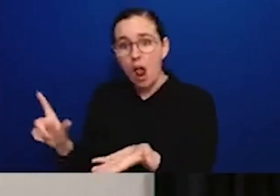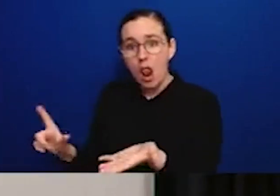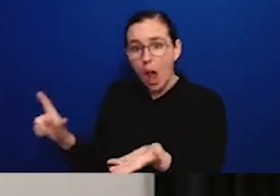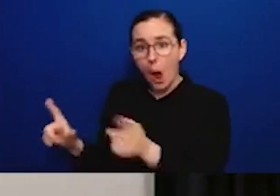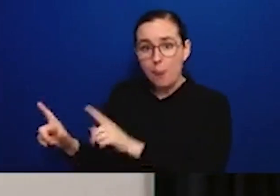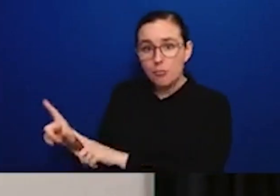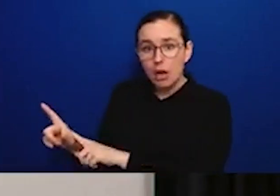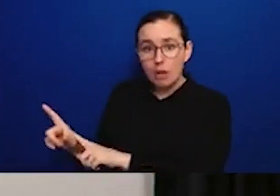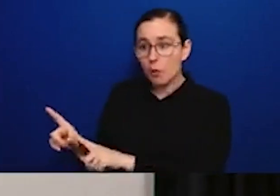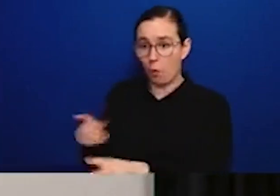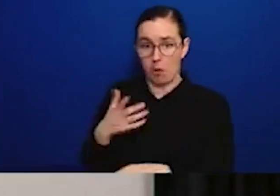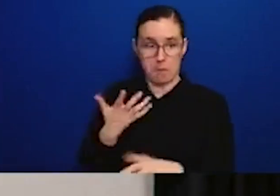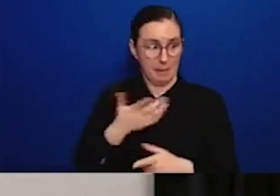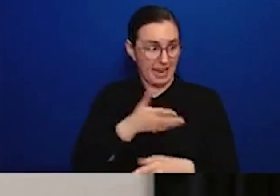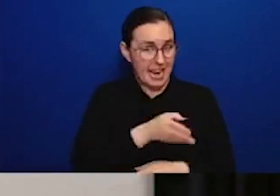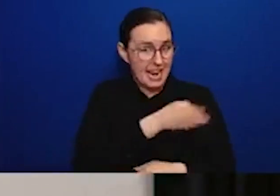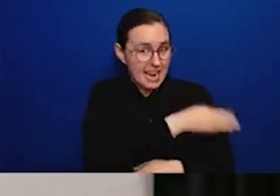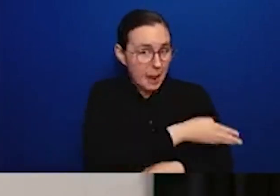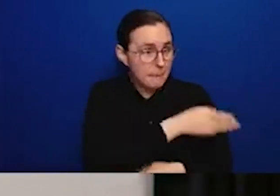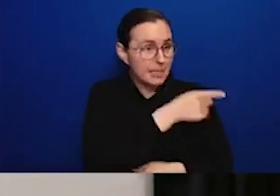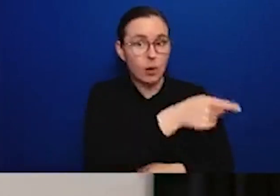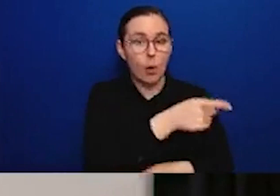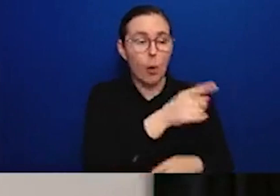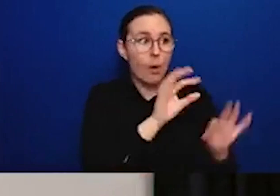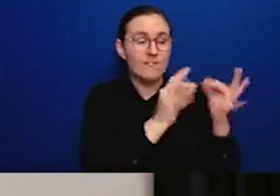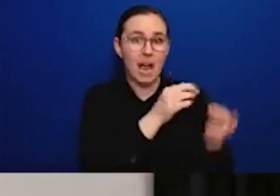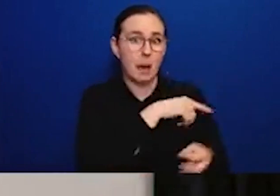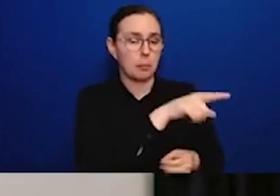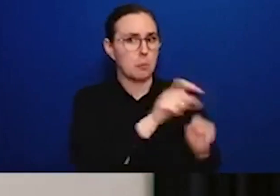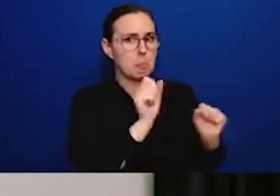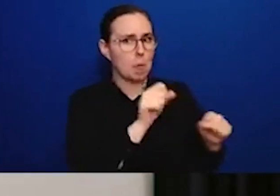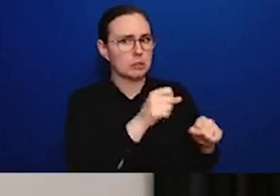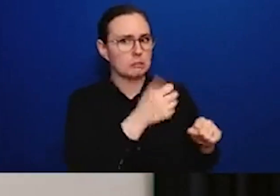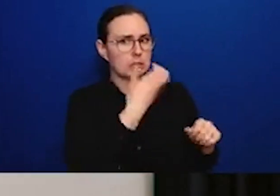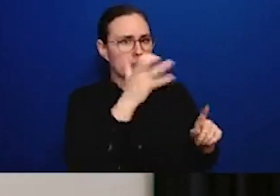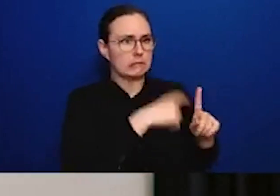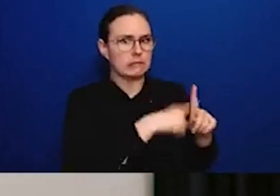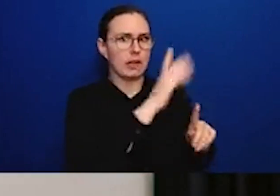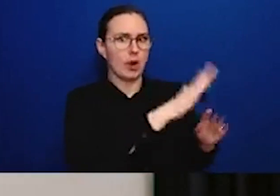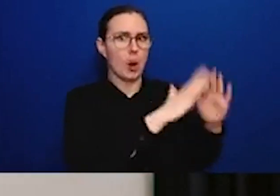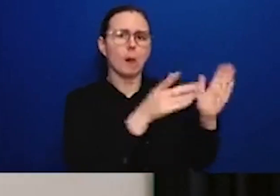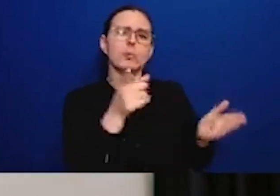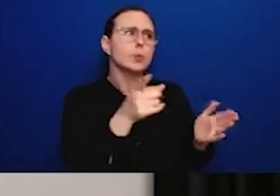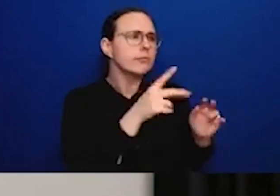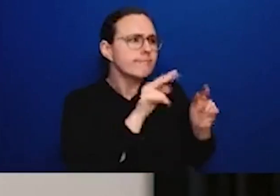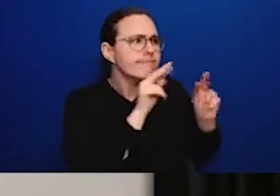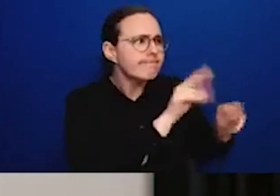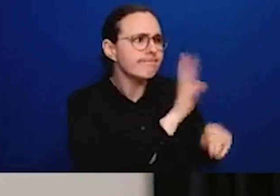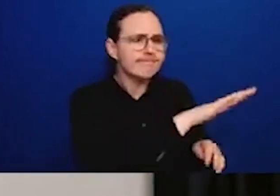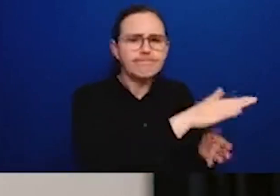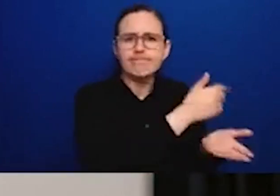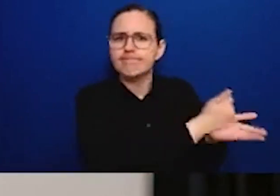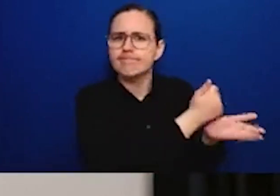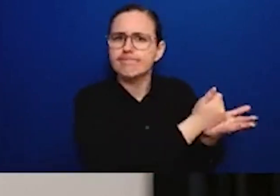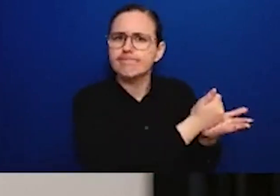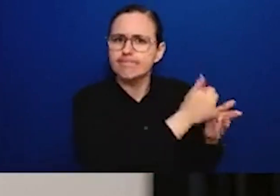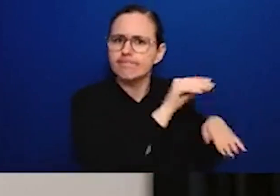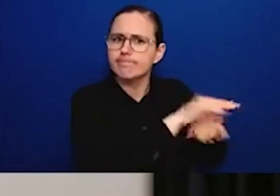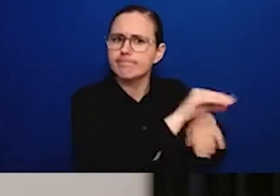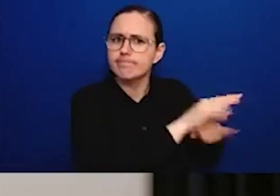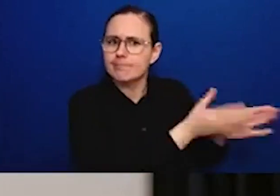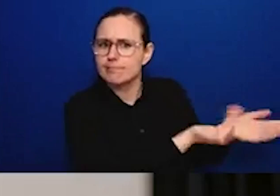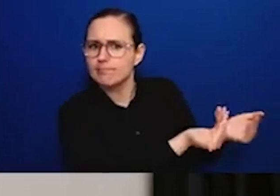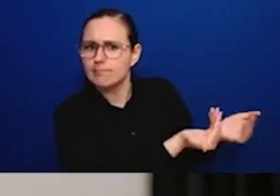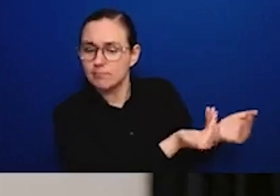live in a building that gets very hot, plan to go elsewhere during a heat event. If you live alone and need extra help, pick someone to check on you